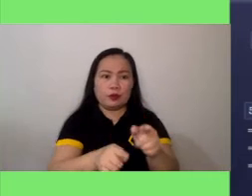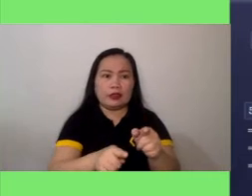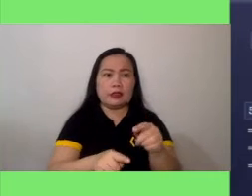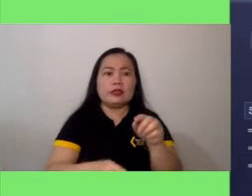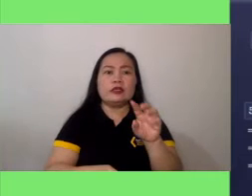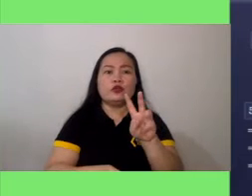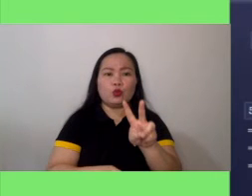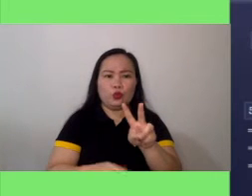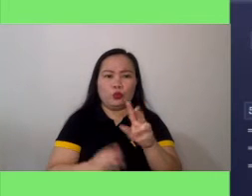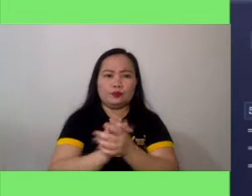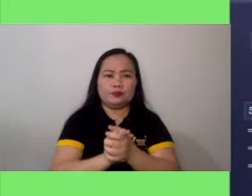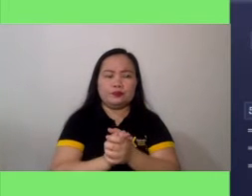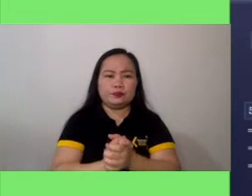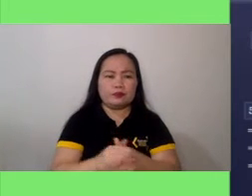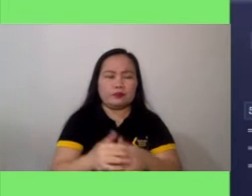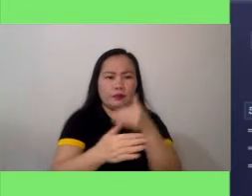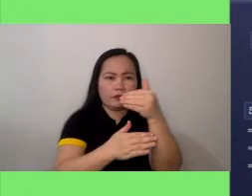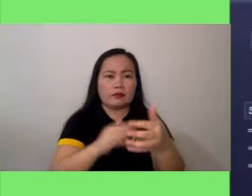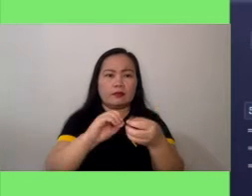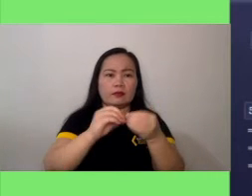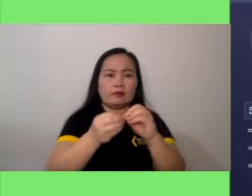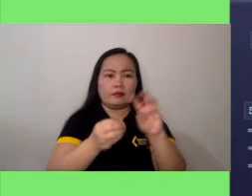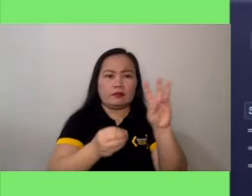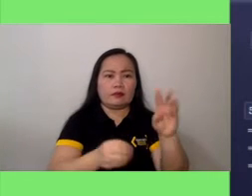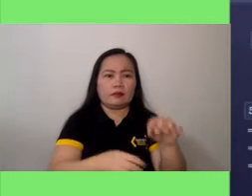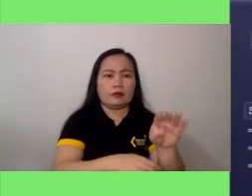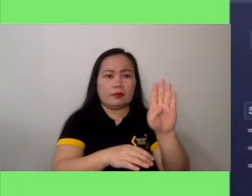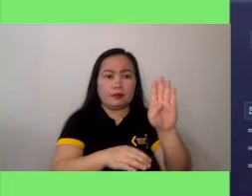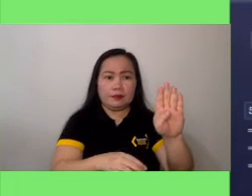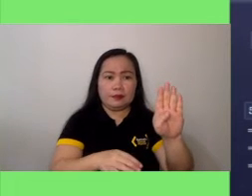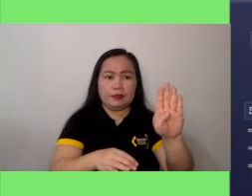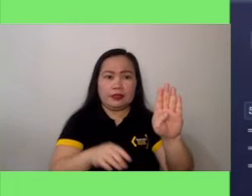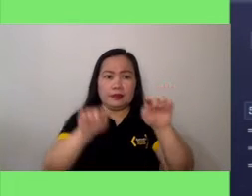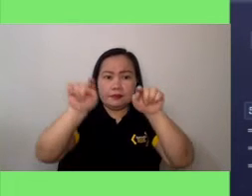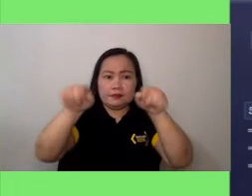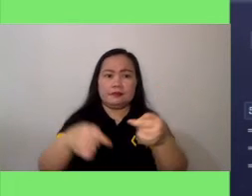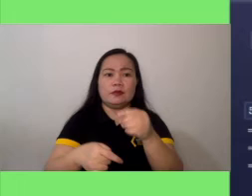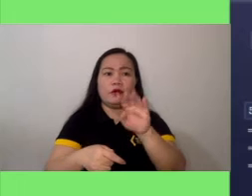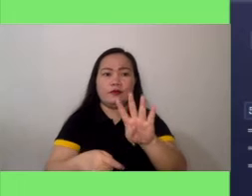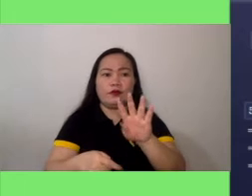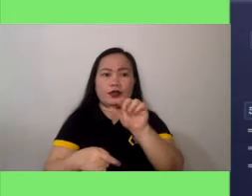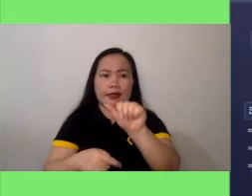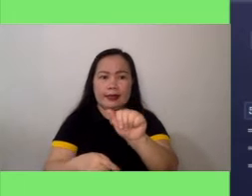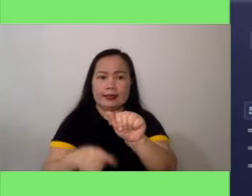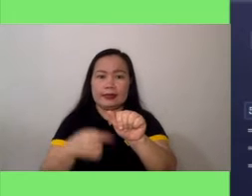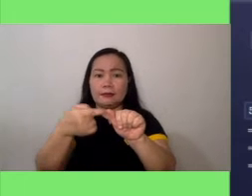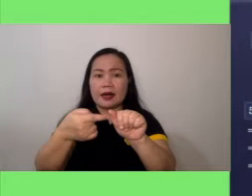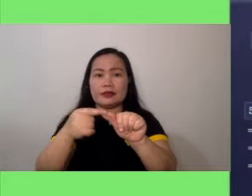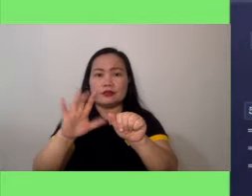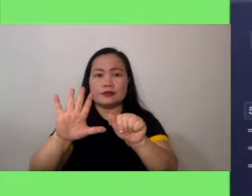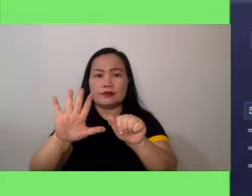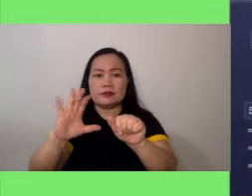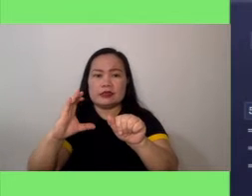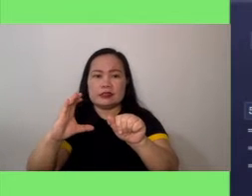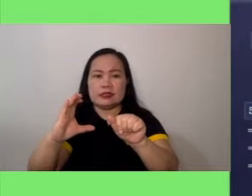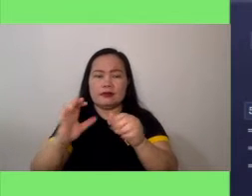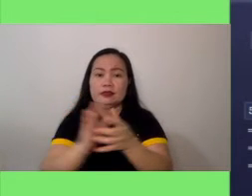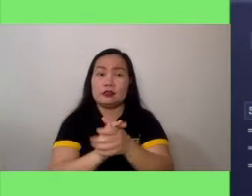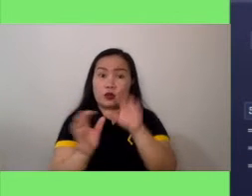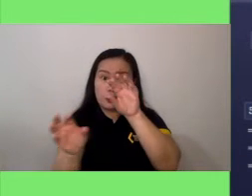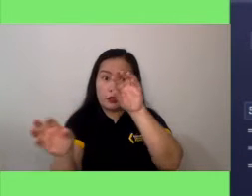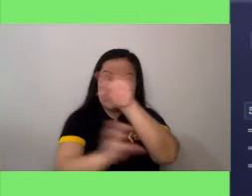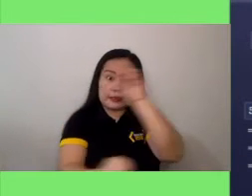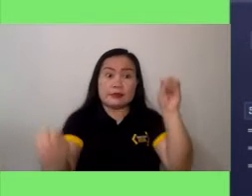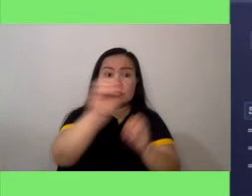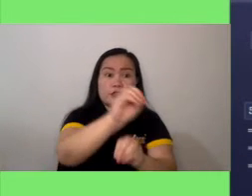times the quantity of 4A minus 5C. So, kapag ganito, paano naman po gagawin dyan? So, follow the format. So,